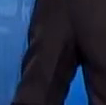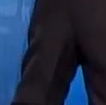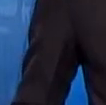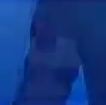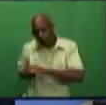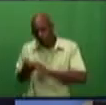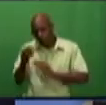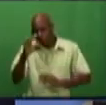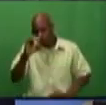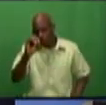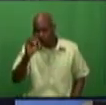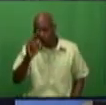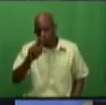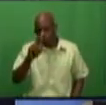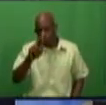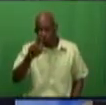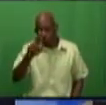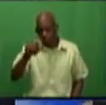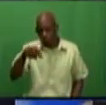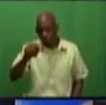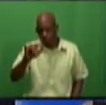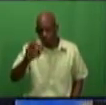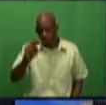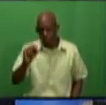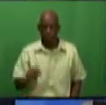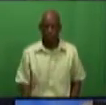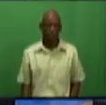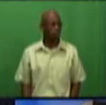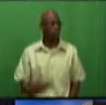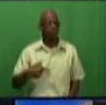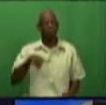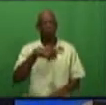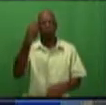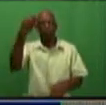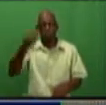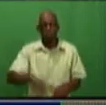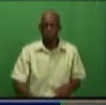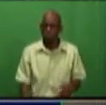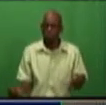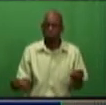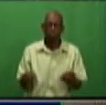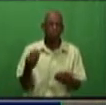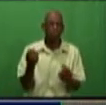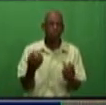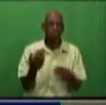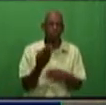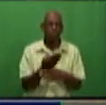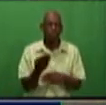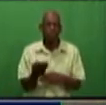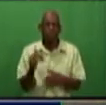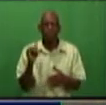market. We've lost possibly billions over the last few decades to corruption, and this in turn would have stifled our competitiveness as